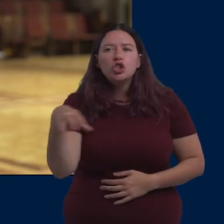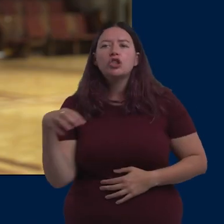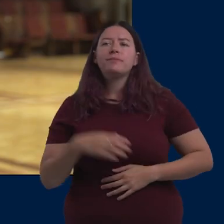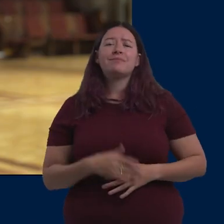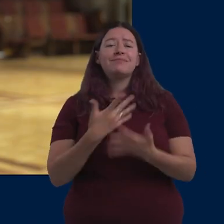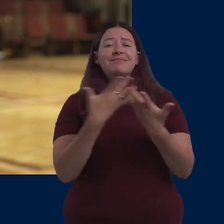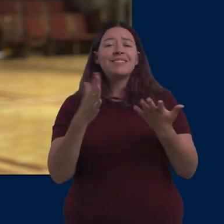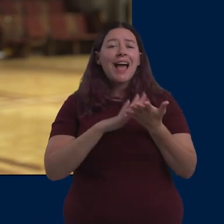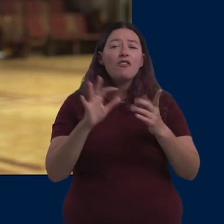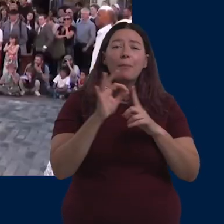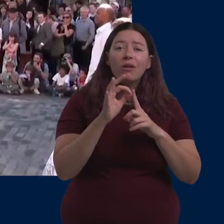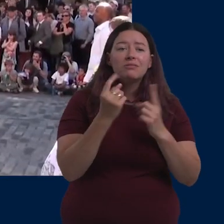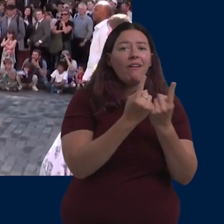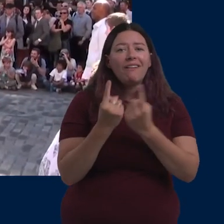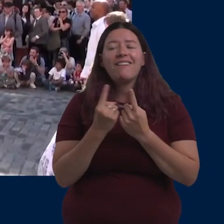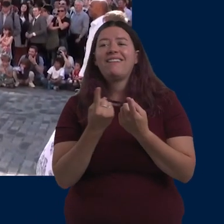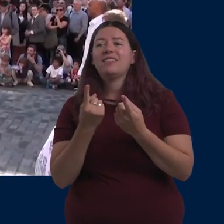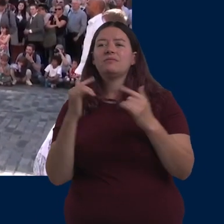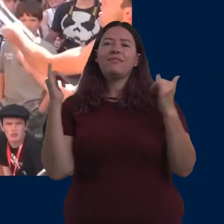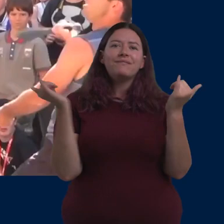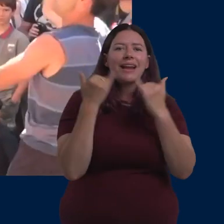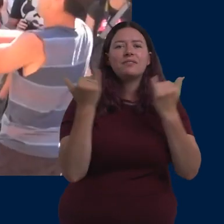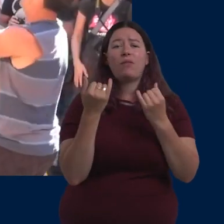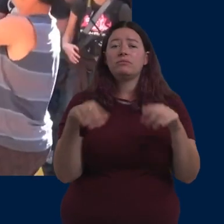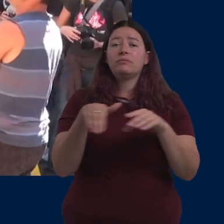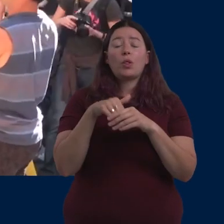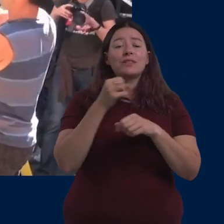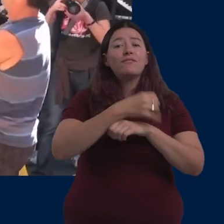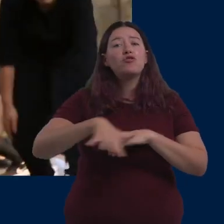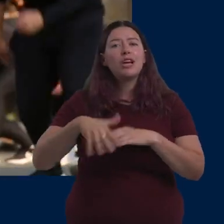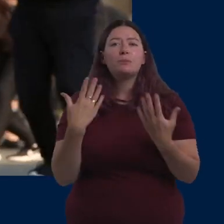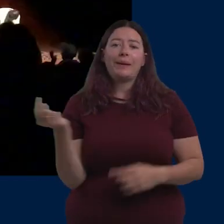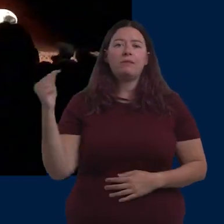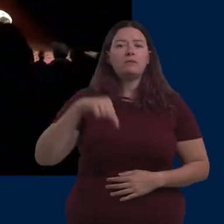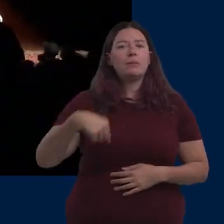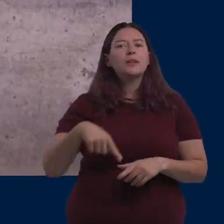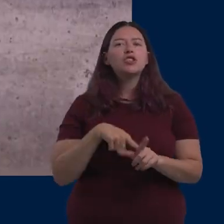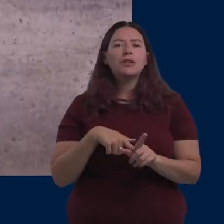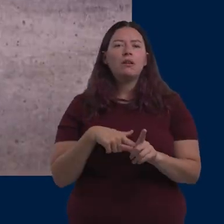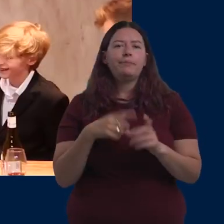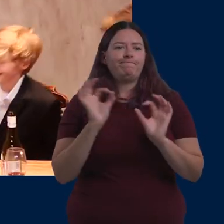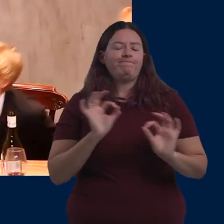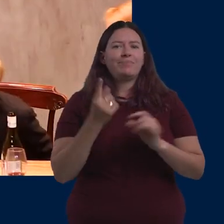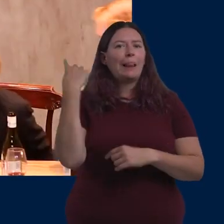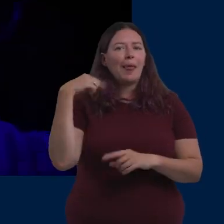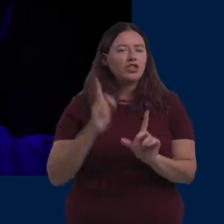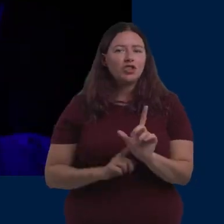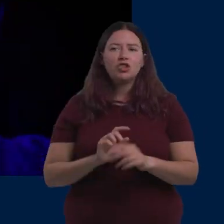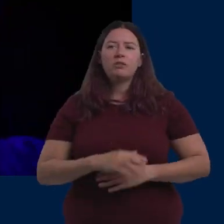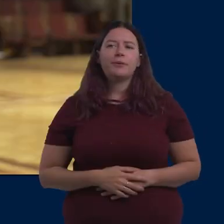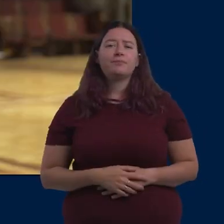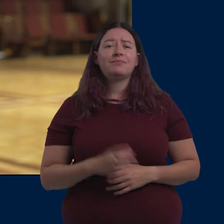Potter memorabilia, wonderful festivals including the Fringe, which is reappearing this year after falling victim to the pandemic last